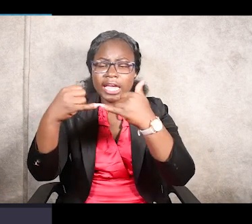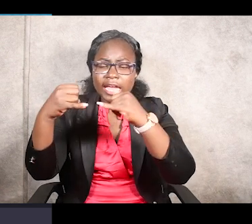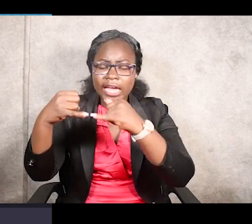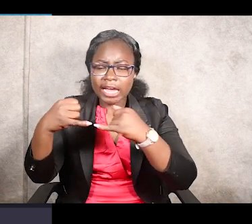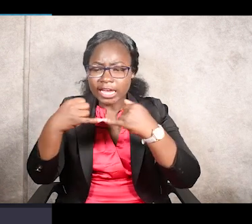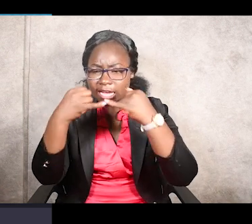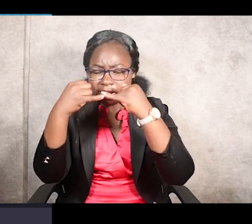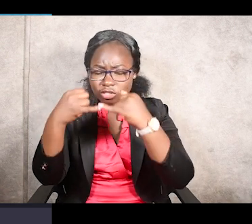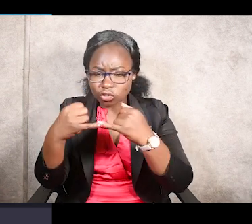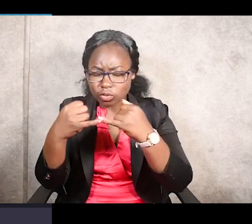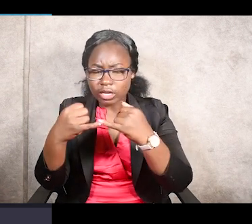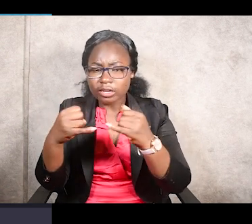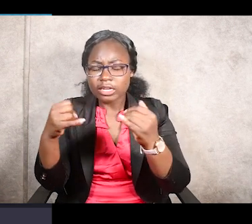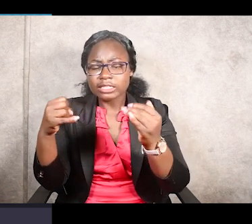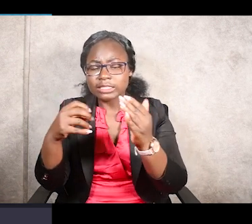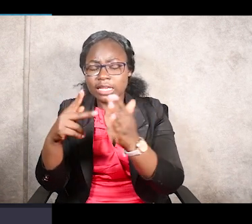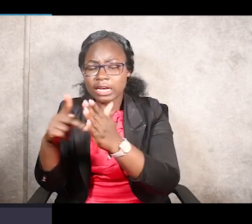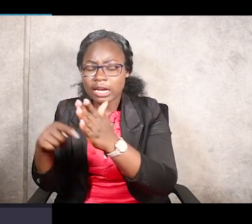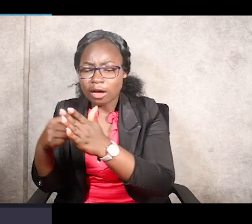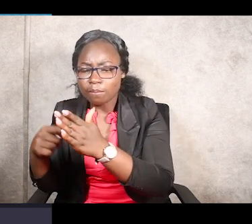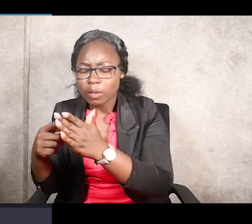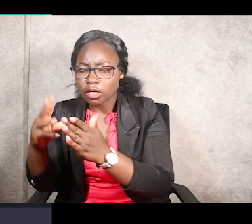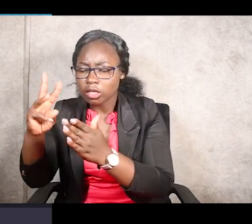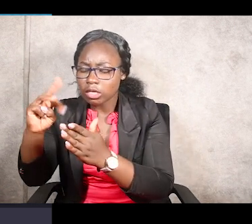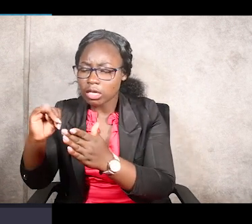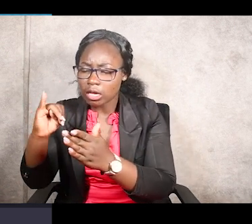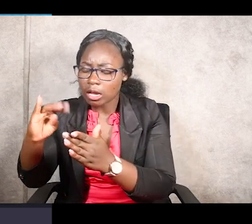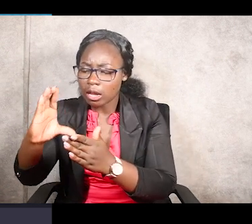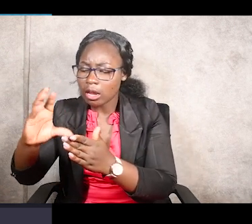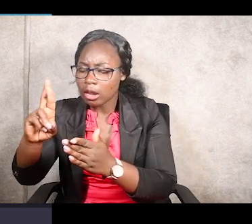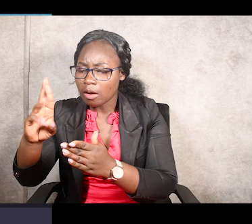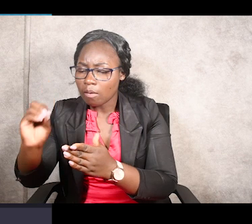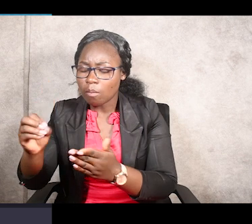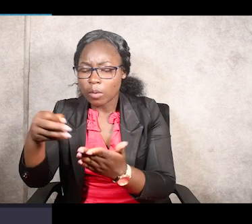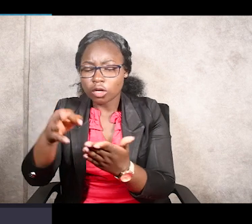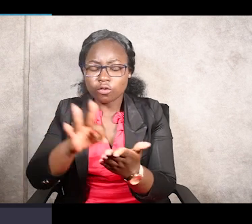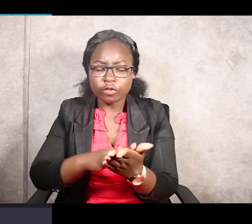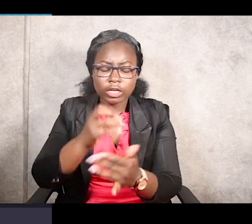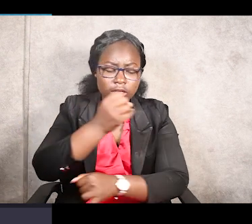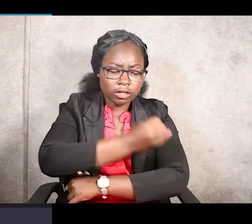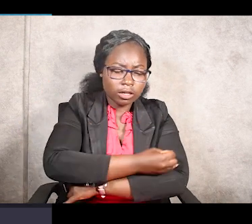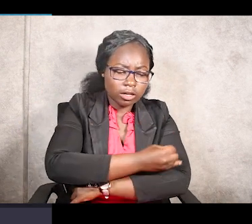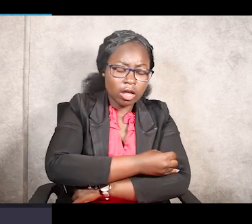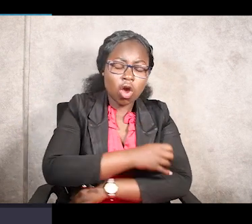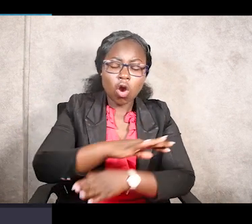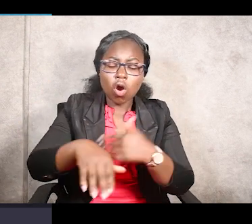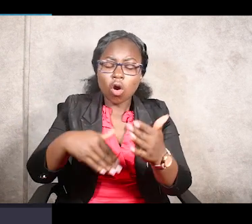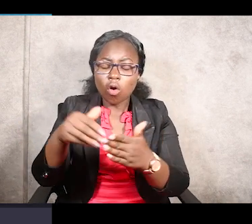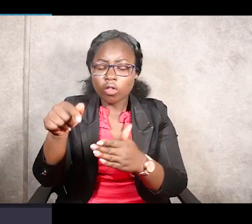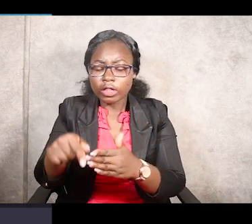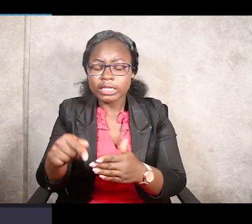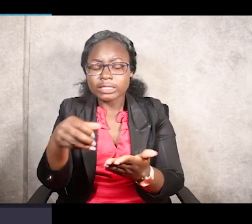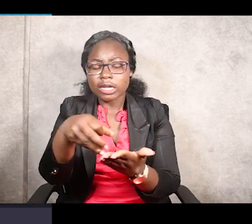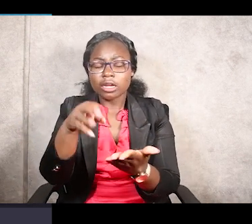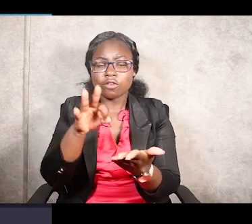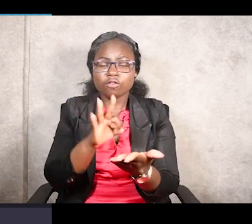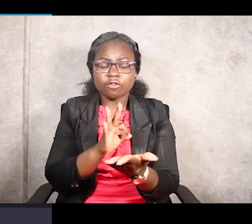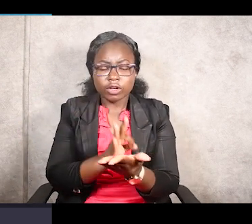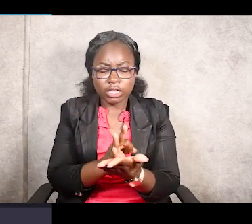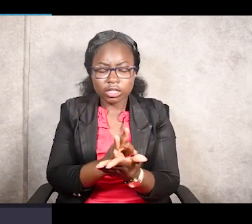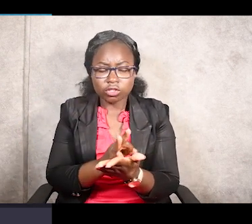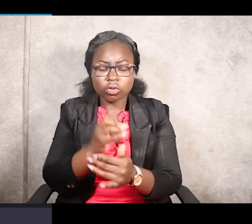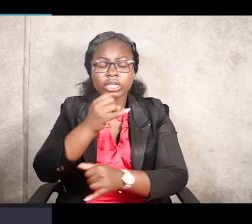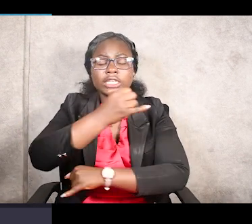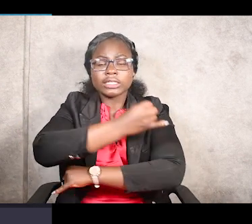have microfinance institutions. We also have mutual funds. All these are financial